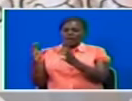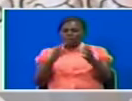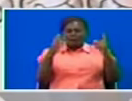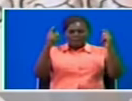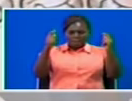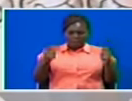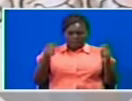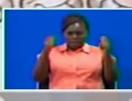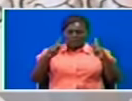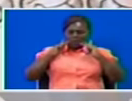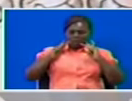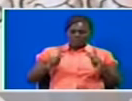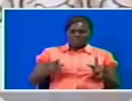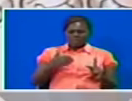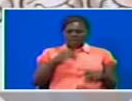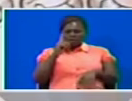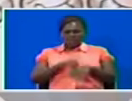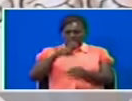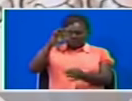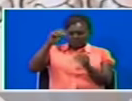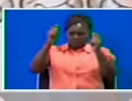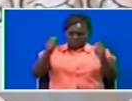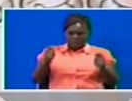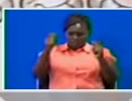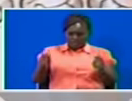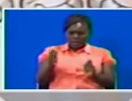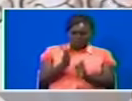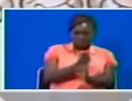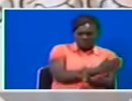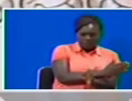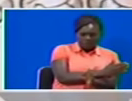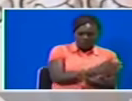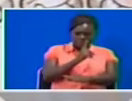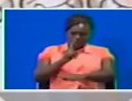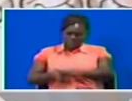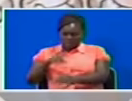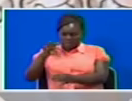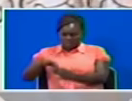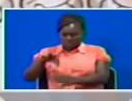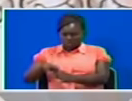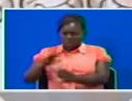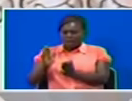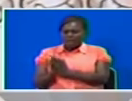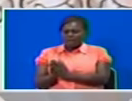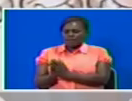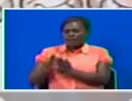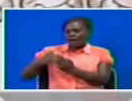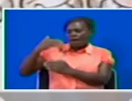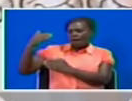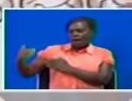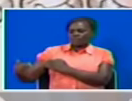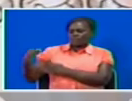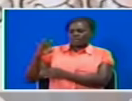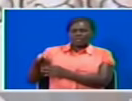campaigning during the campaign period, before, during the elections, and after